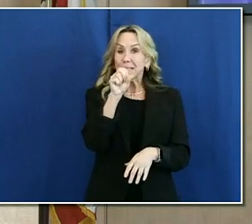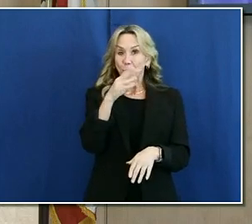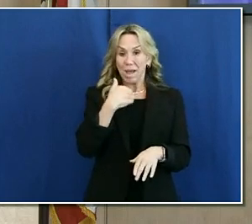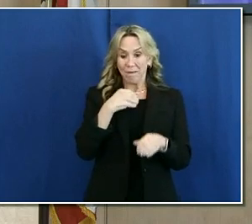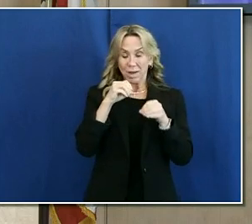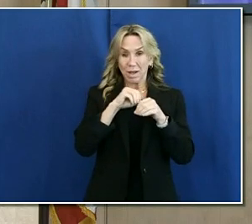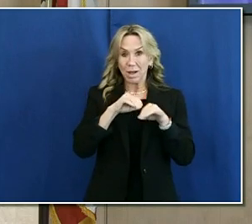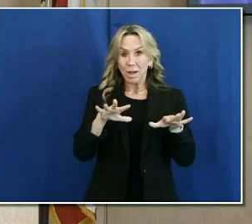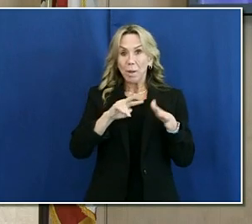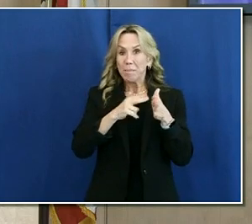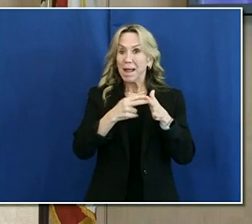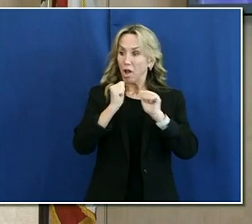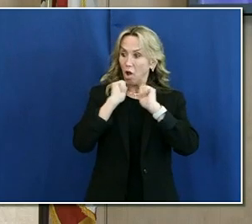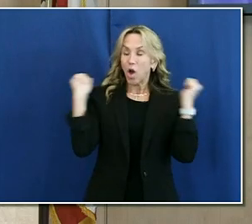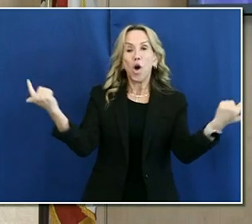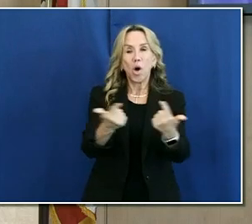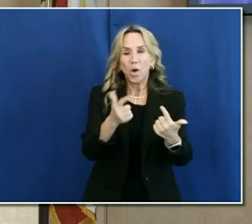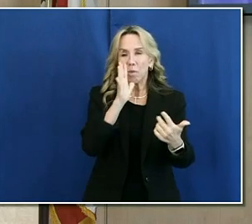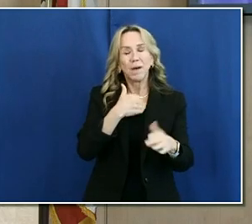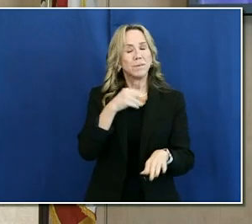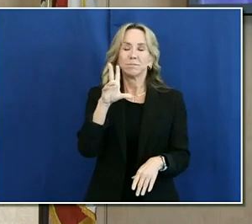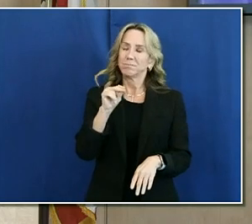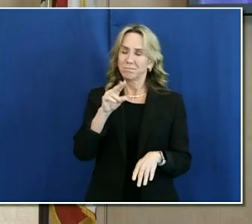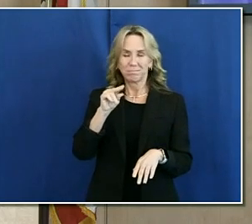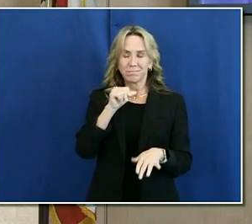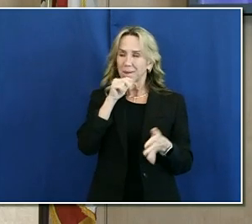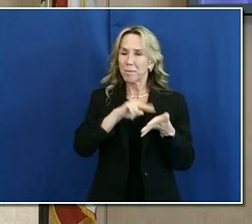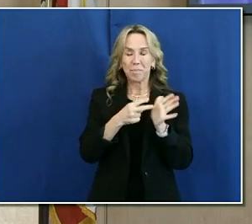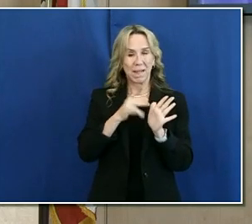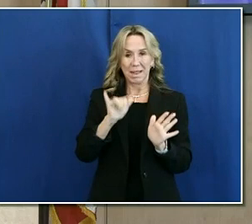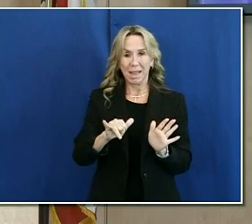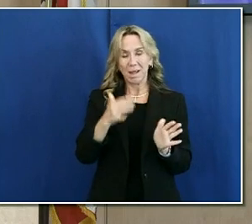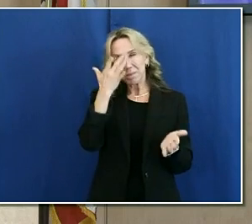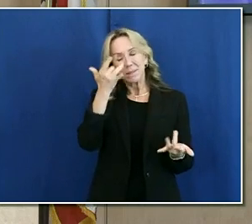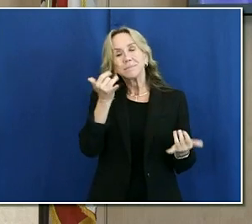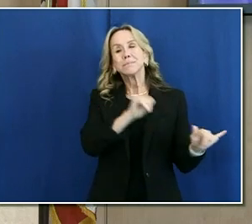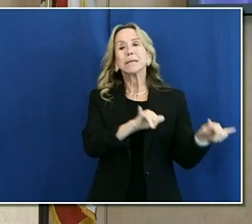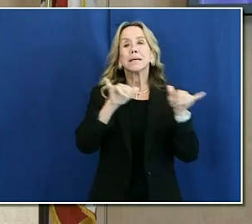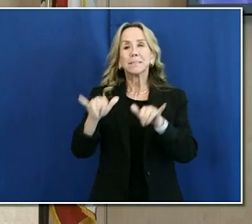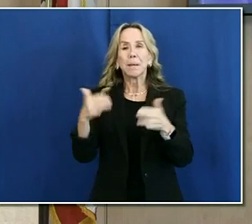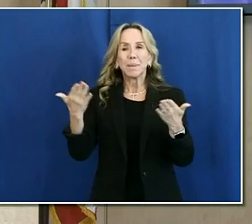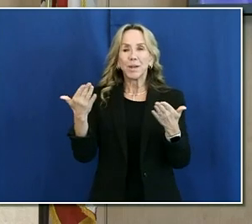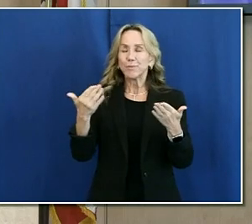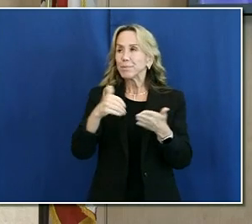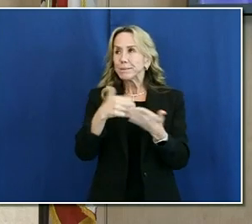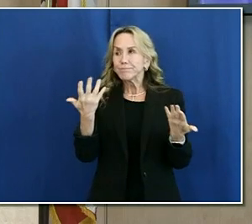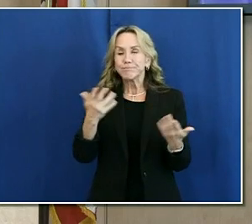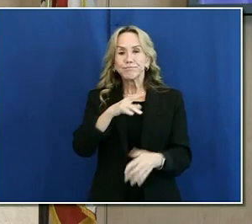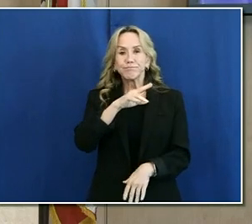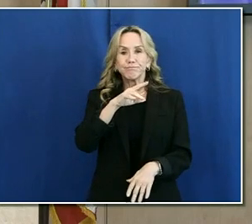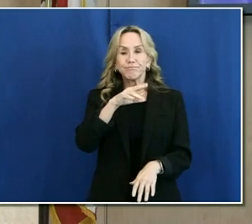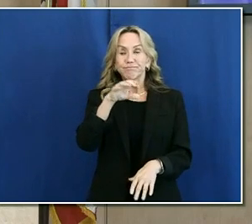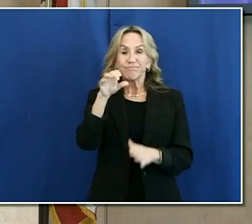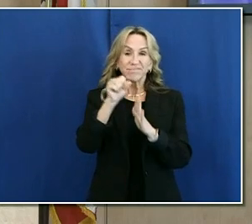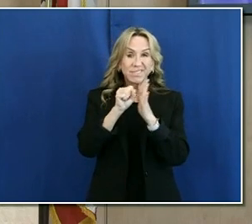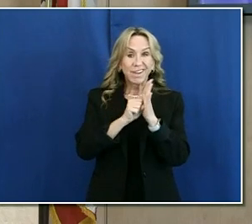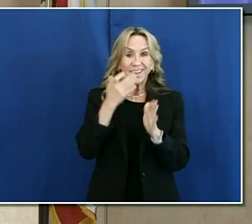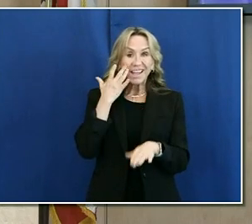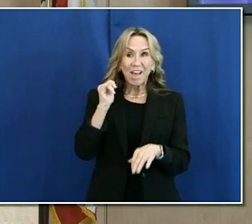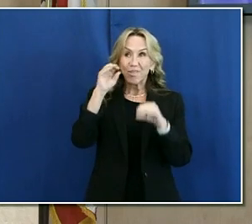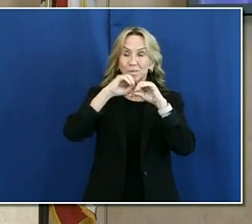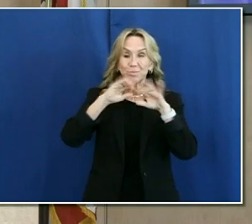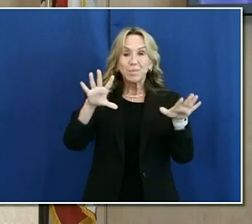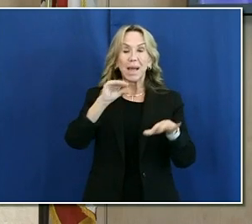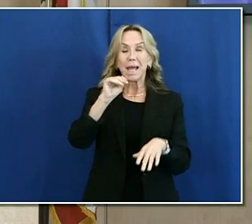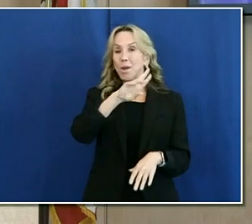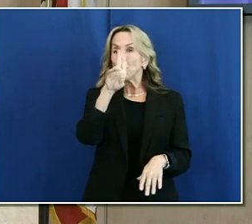there is community transmission occurring in our county, actually indeed across the state and across the country. At this time, we